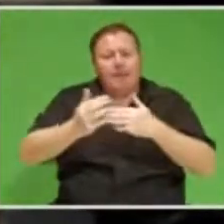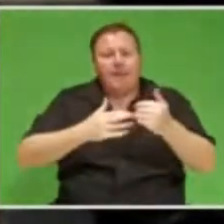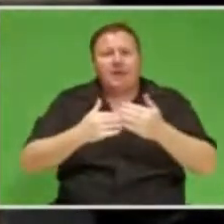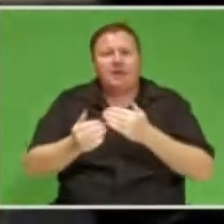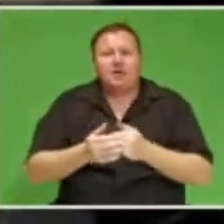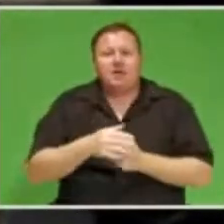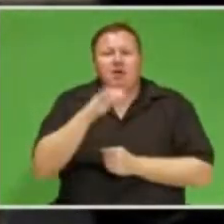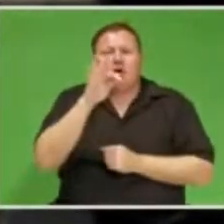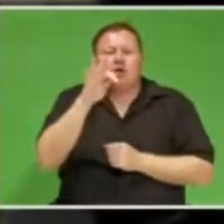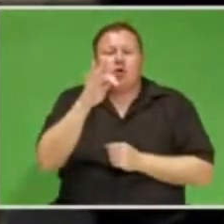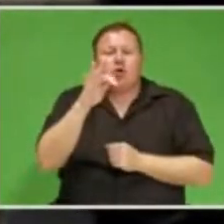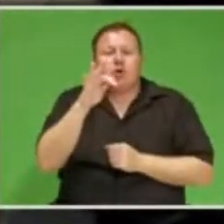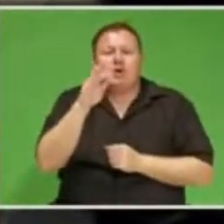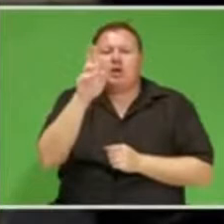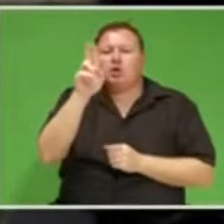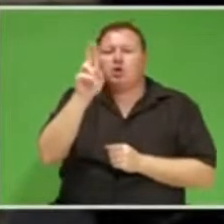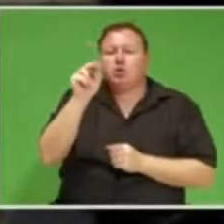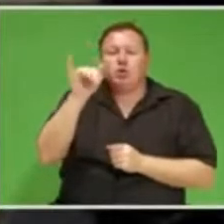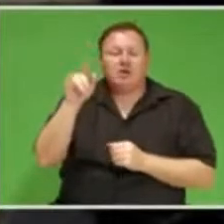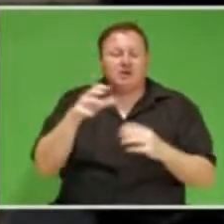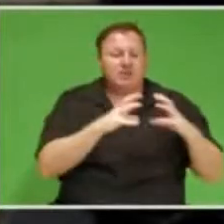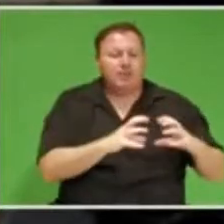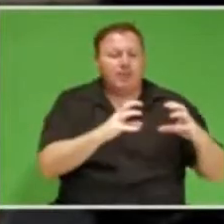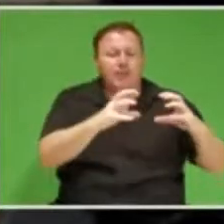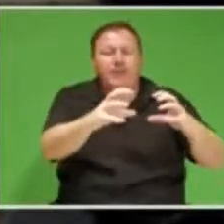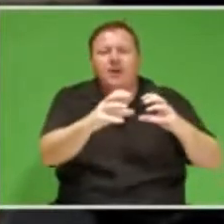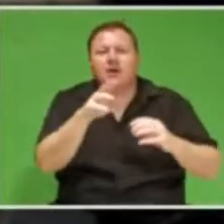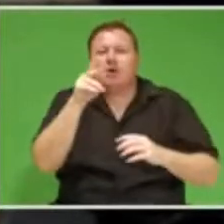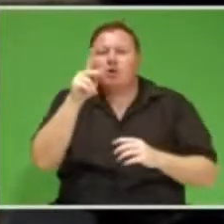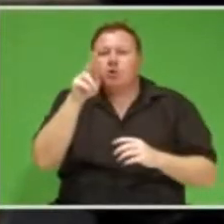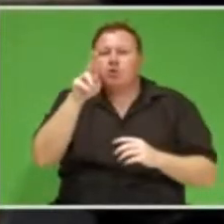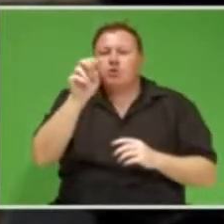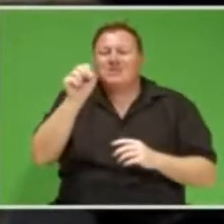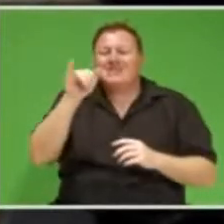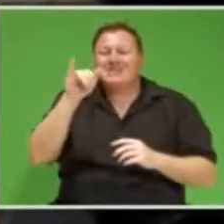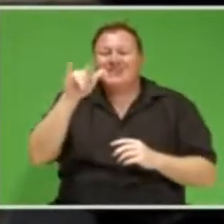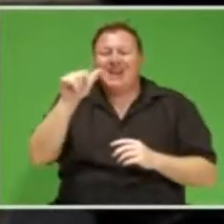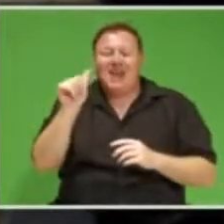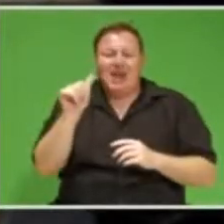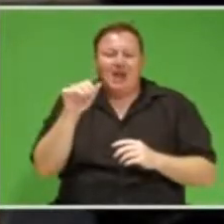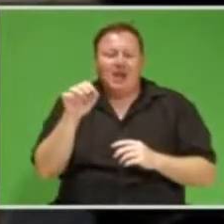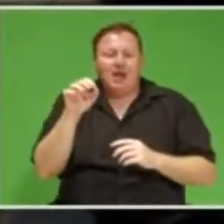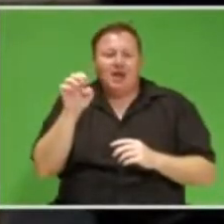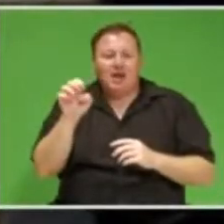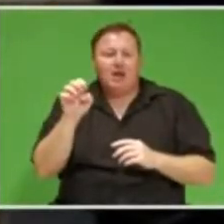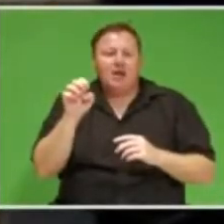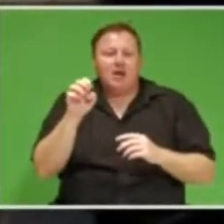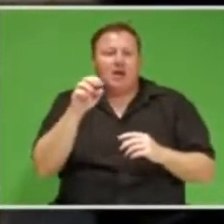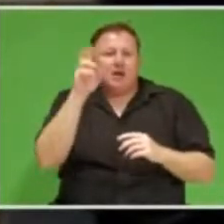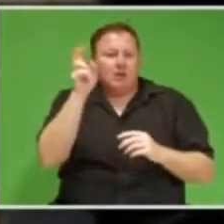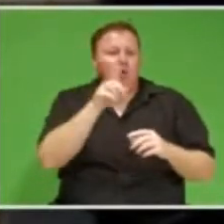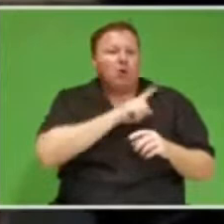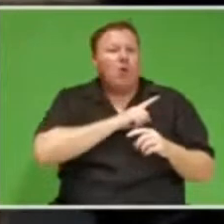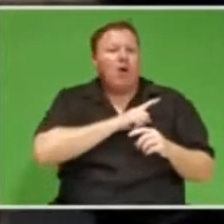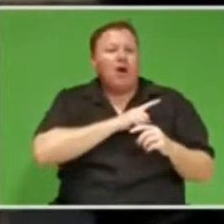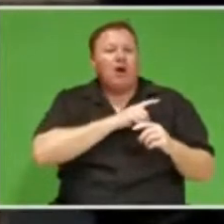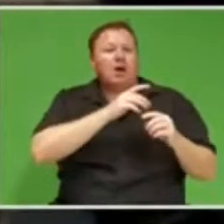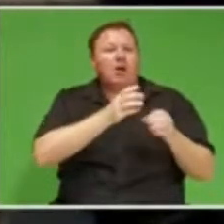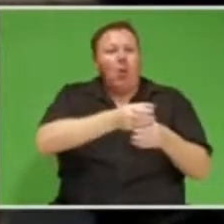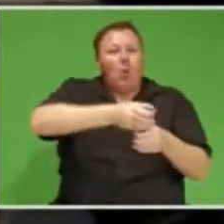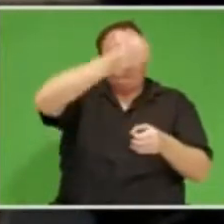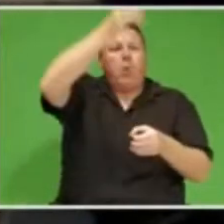3 units at Kusile Power Station following the collapse of the chimney or the